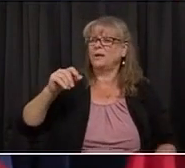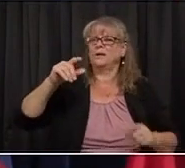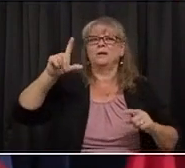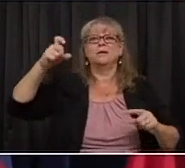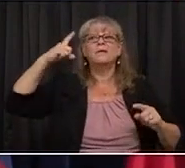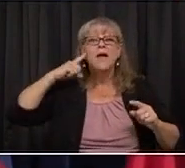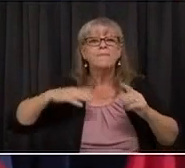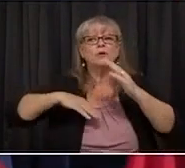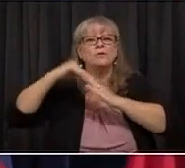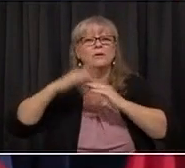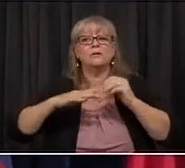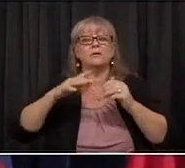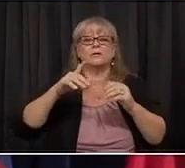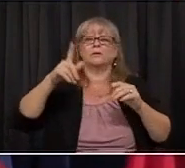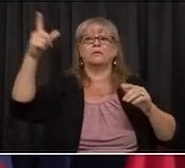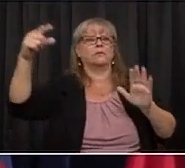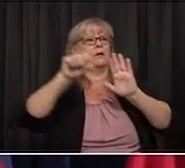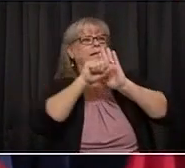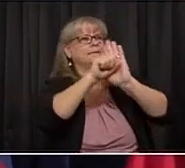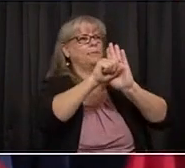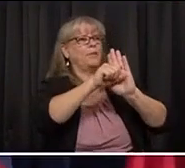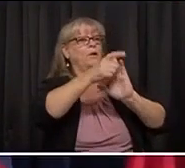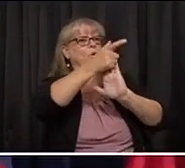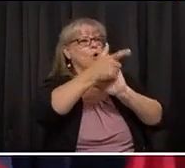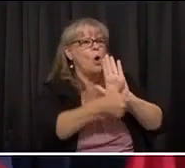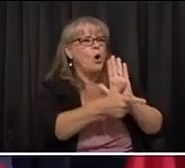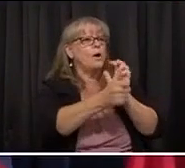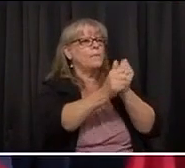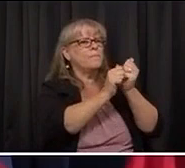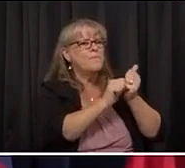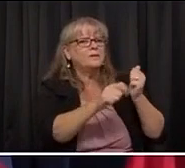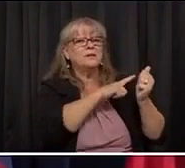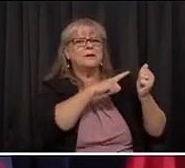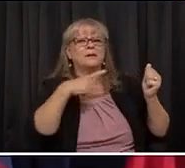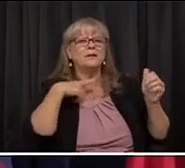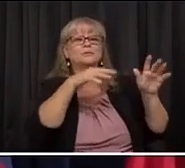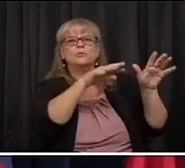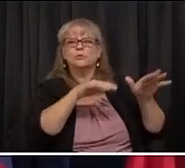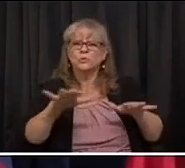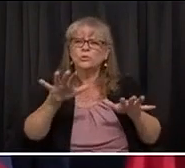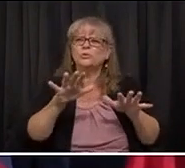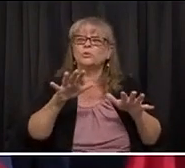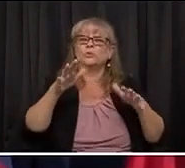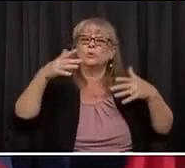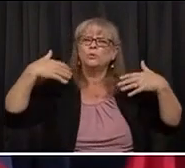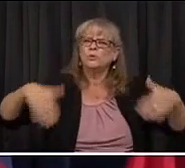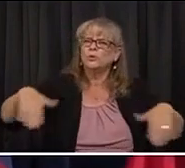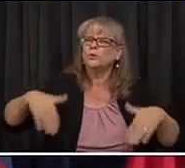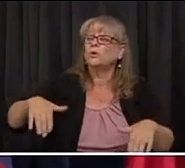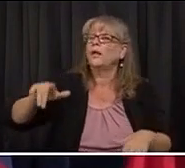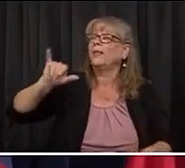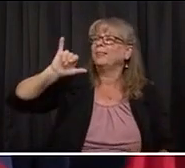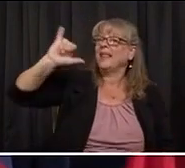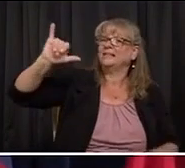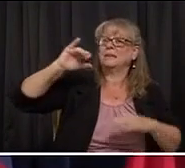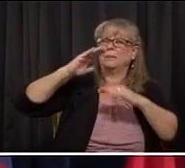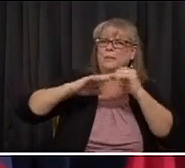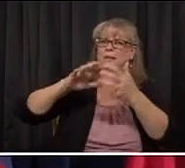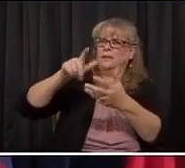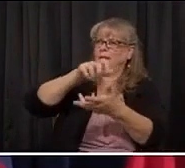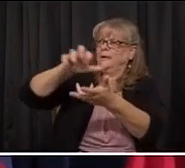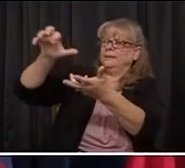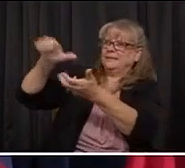important. And frankly, when it is desecrated, we all are desecrated, and democracy is